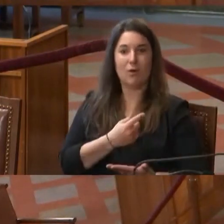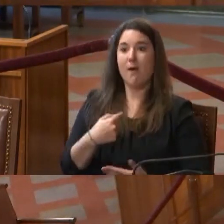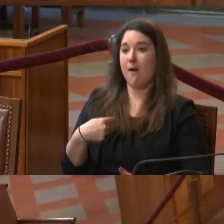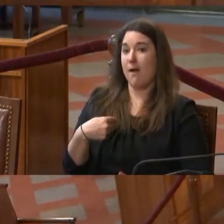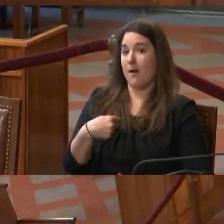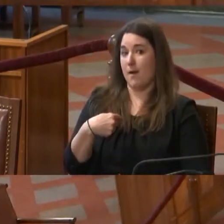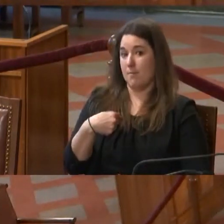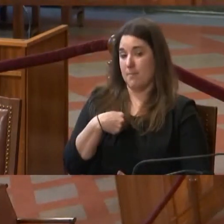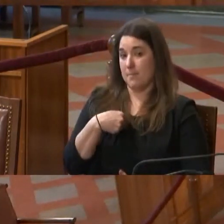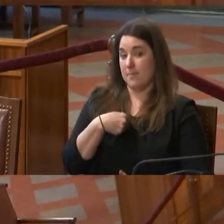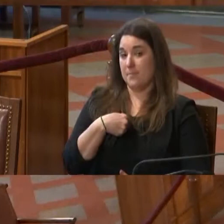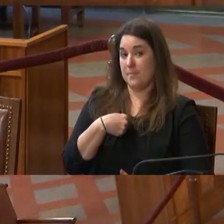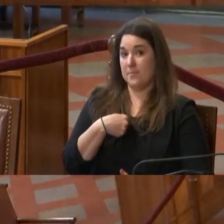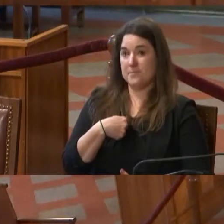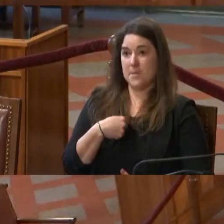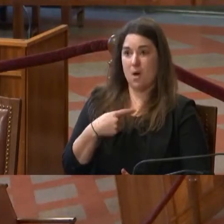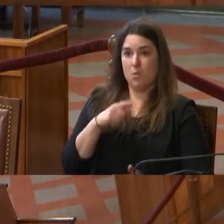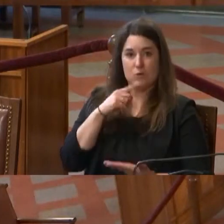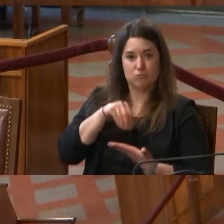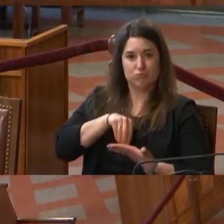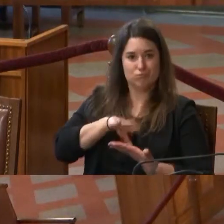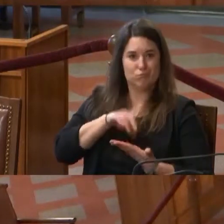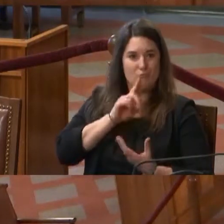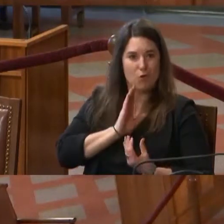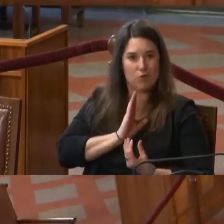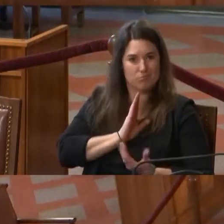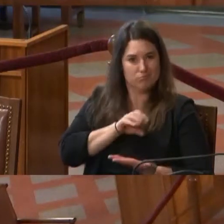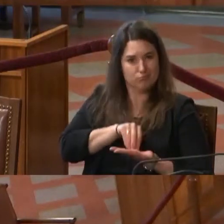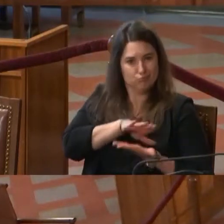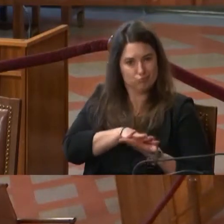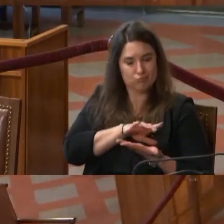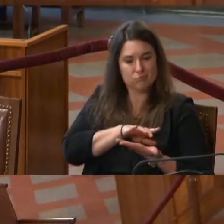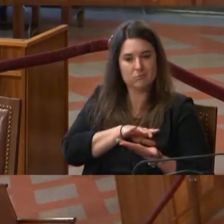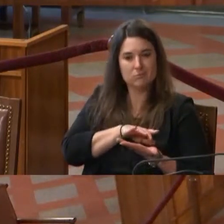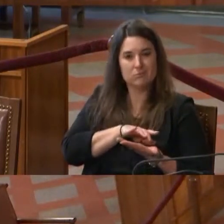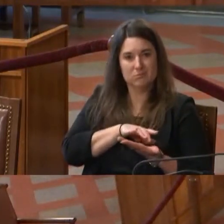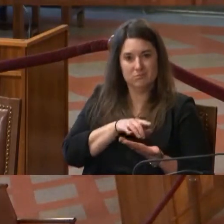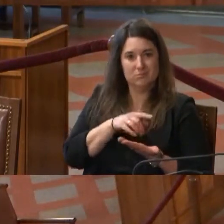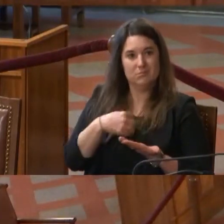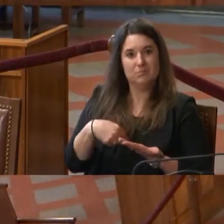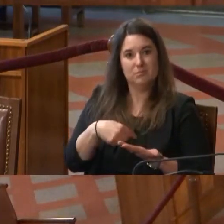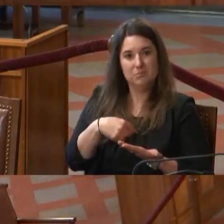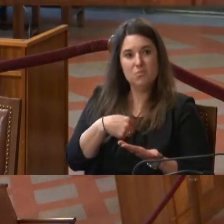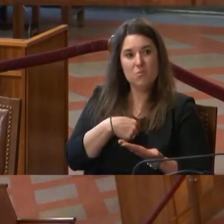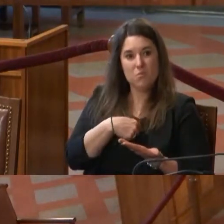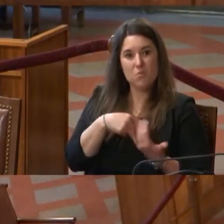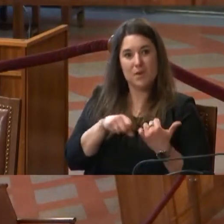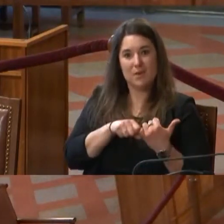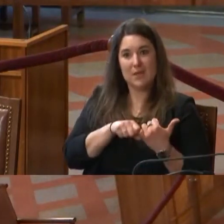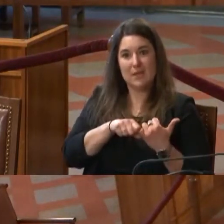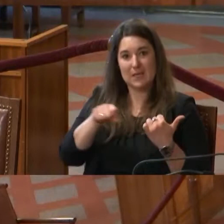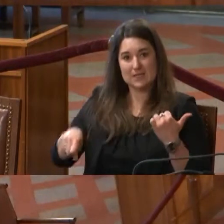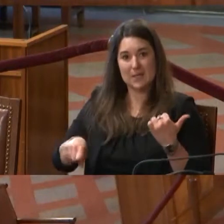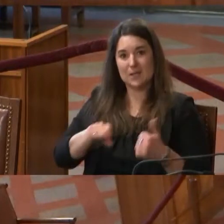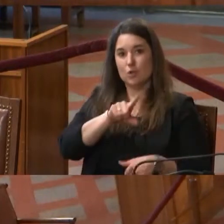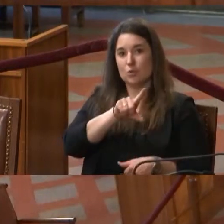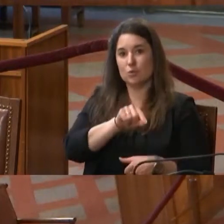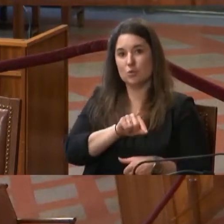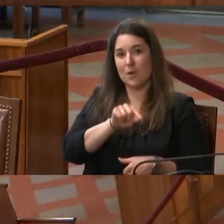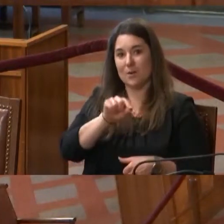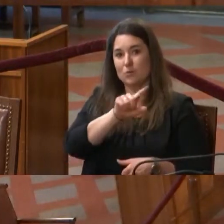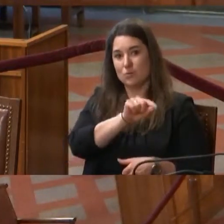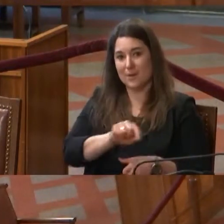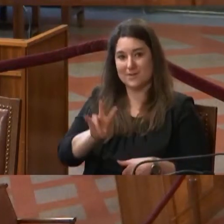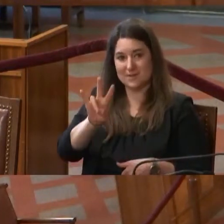I just want to note for the record that we have been extending the